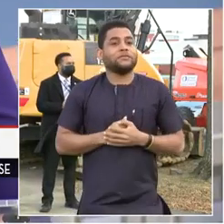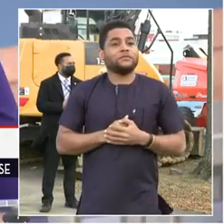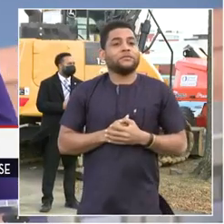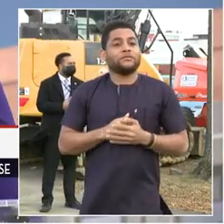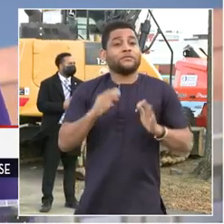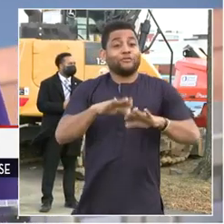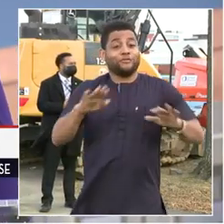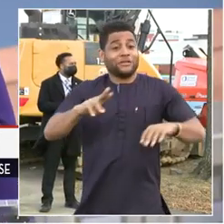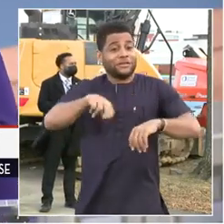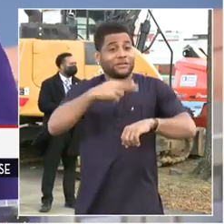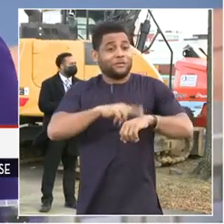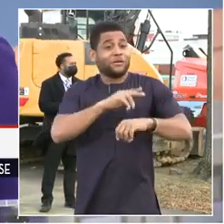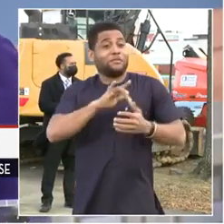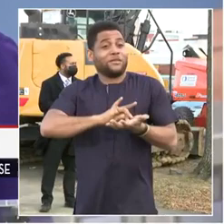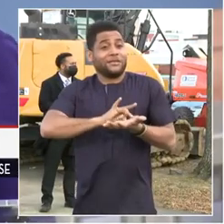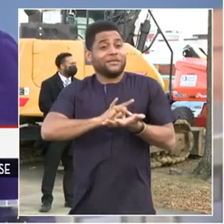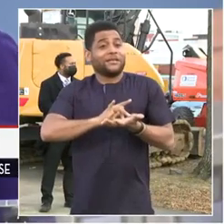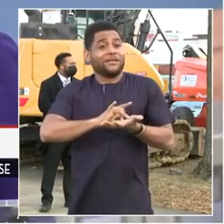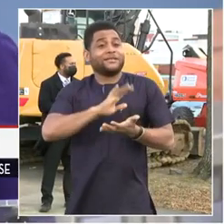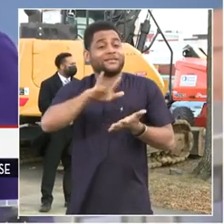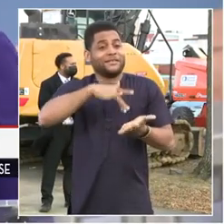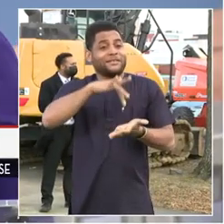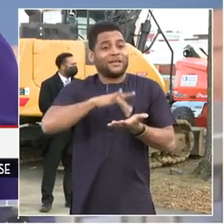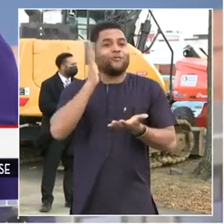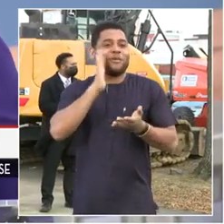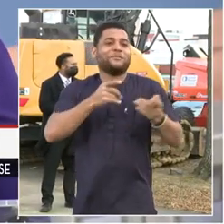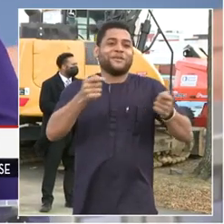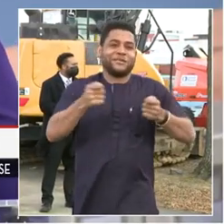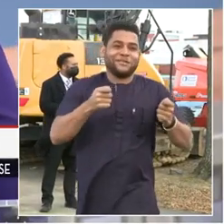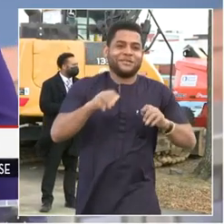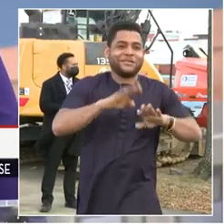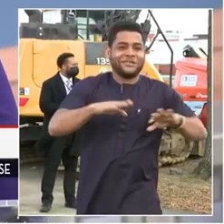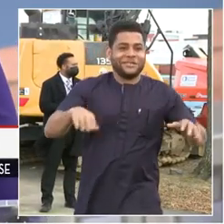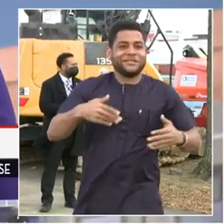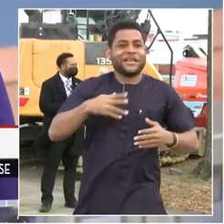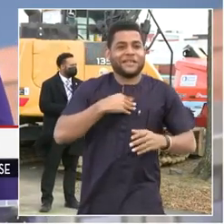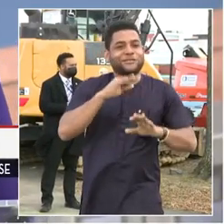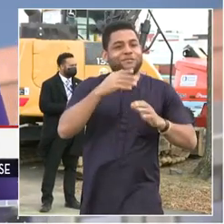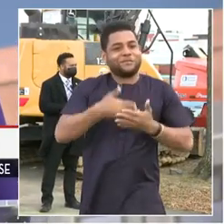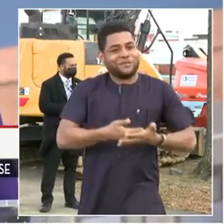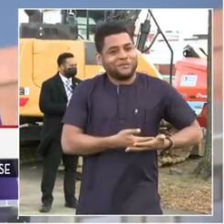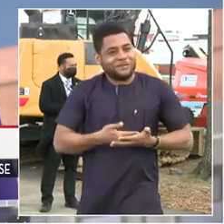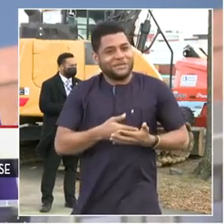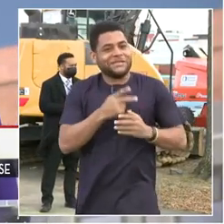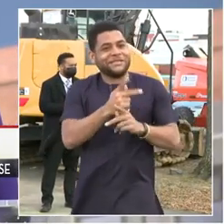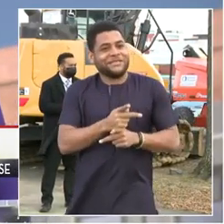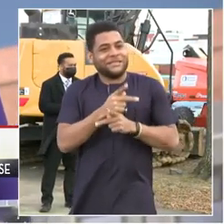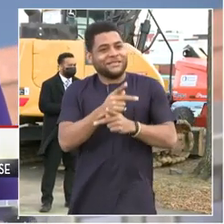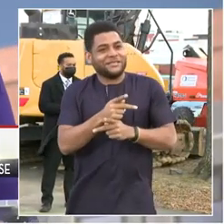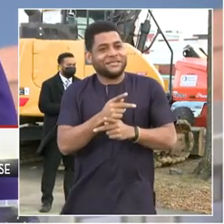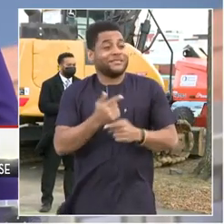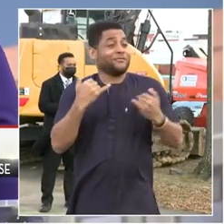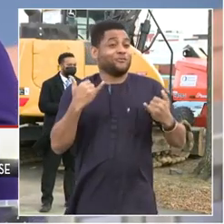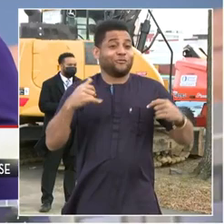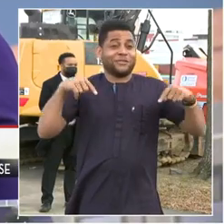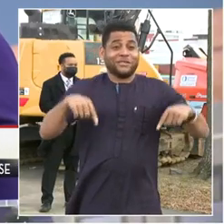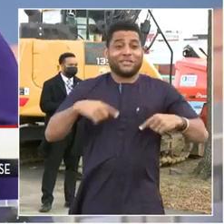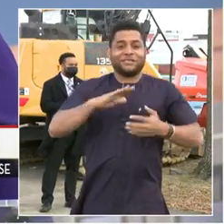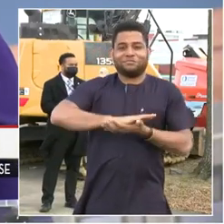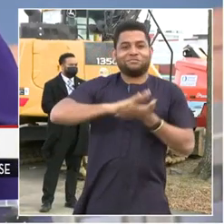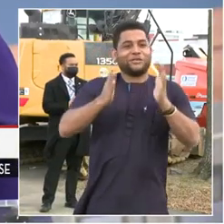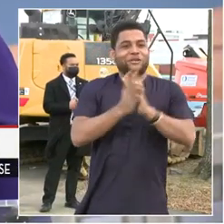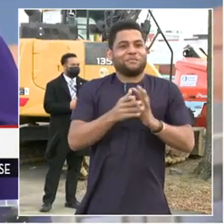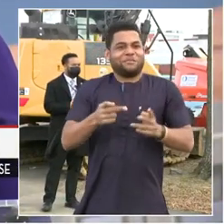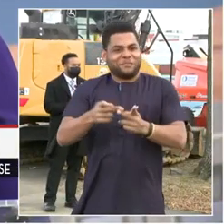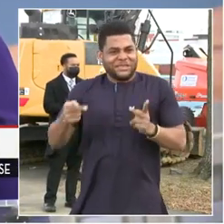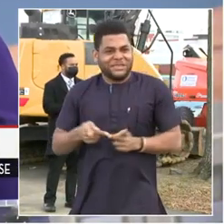So the new regional center, like other hospitals in our city, will be a point of pride, not just for Ward 7 and 8, but for our